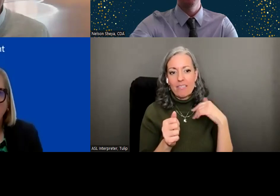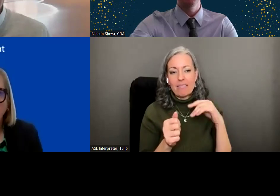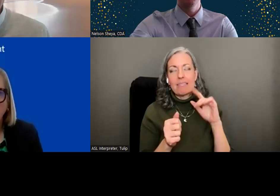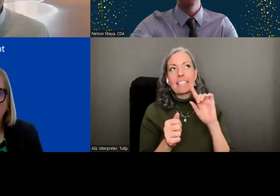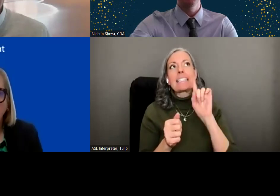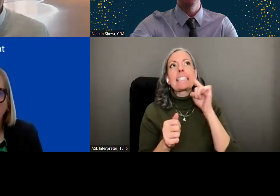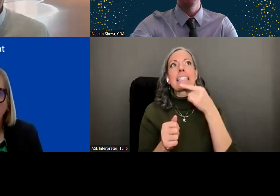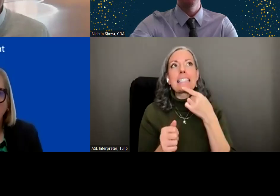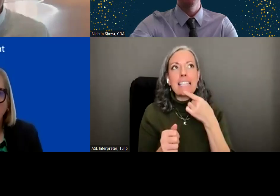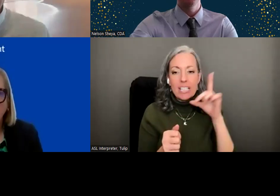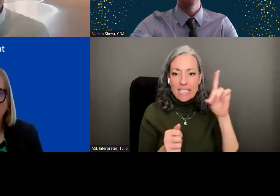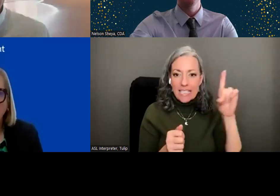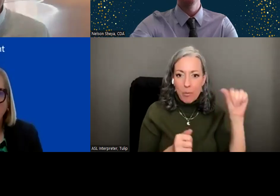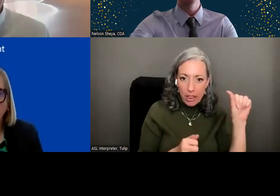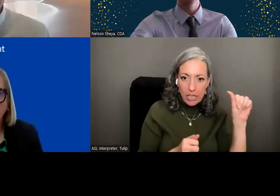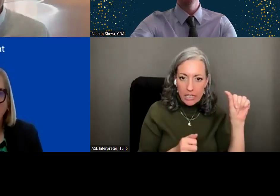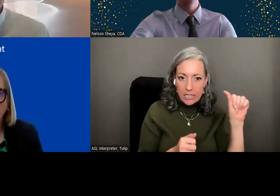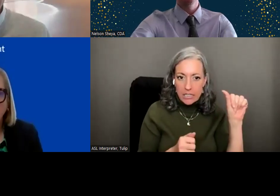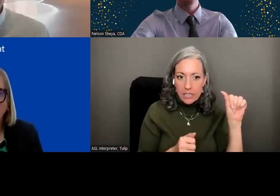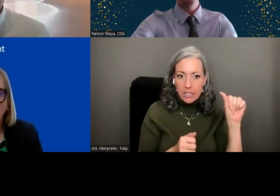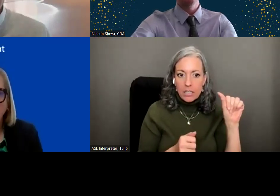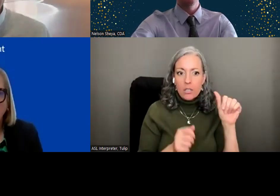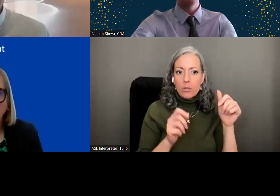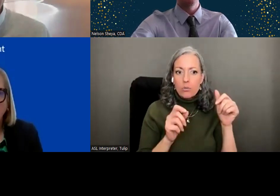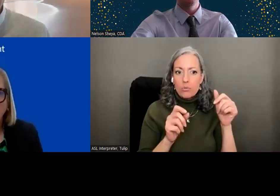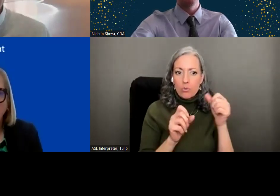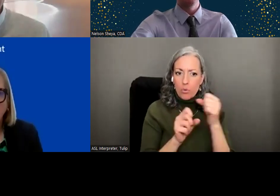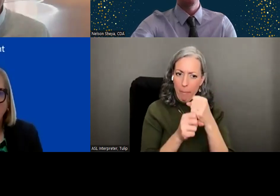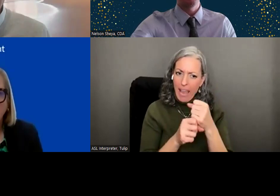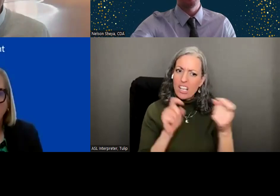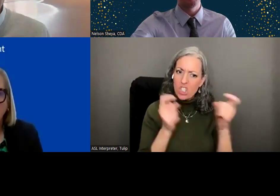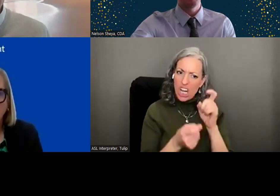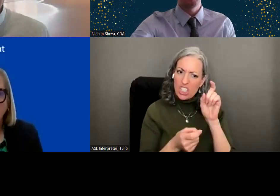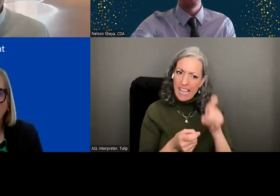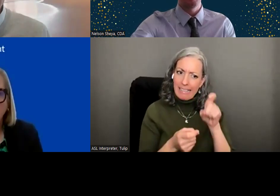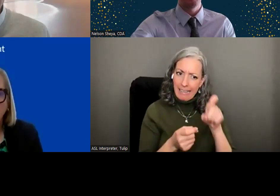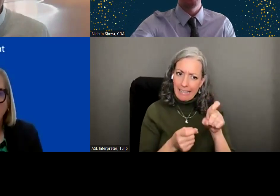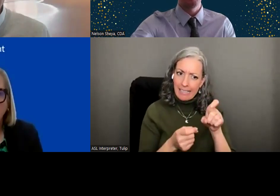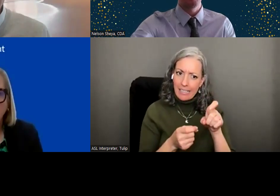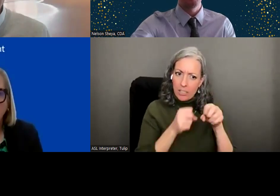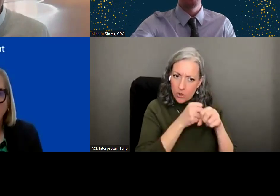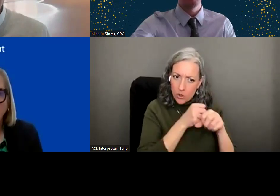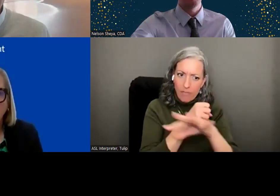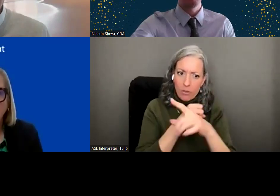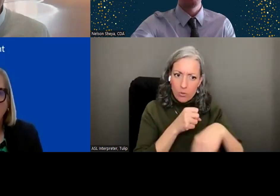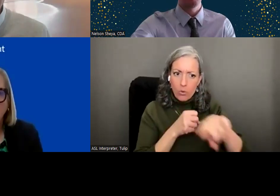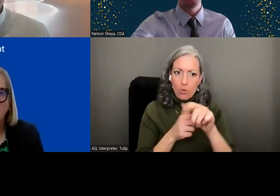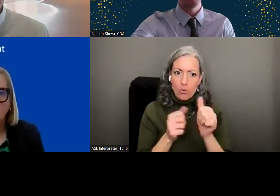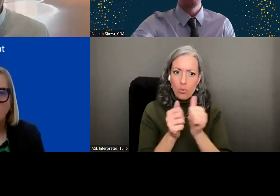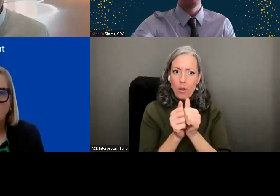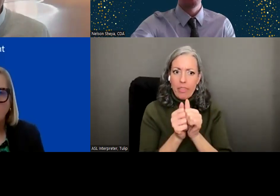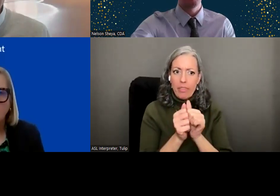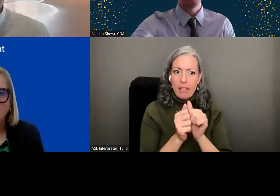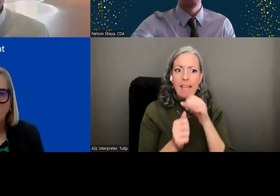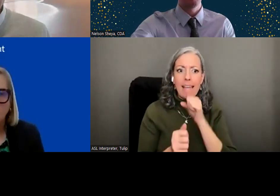of the creation of changes that are needed that impacts those that are aging with disabilities? What are you doing